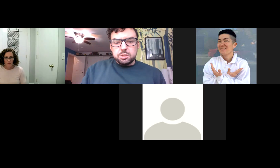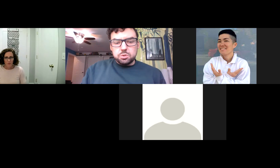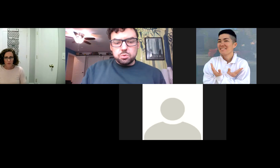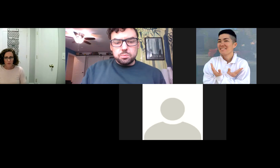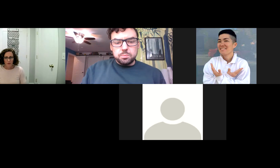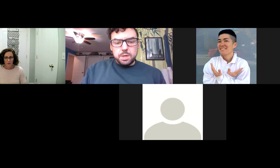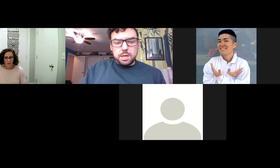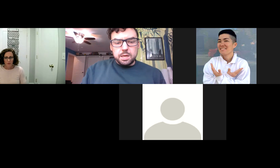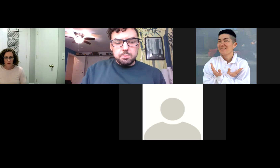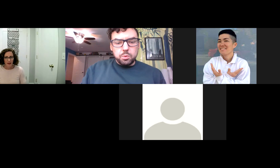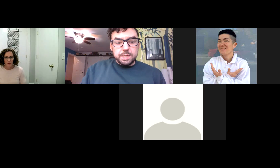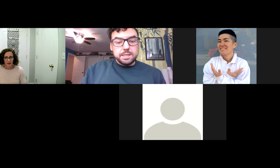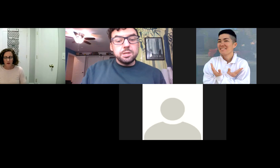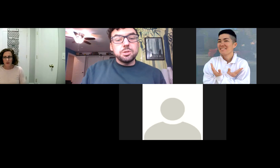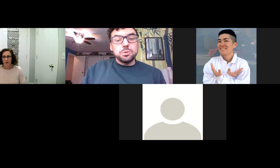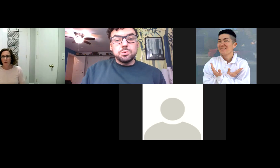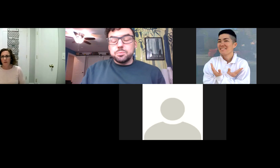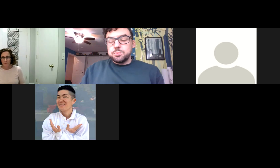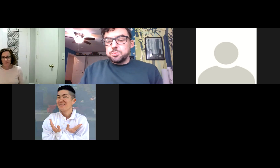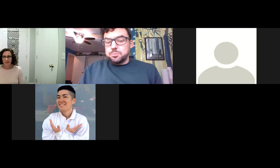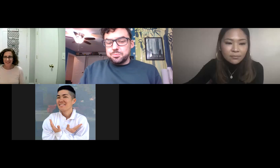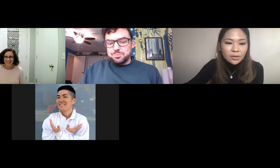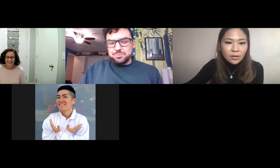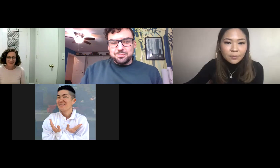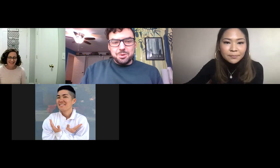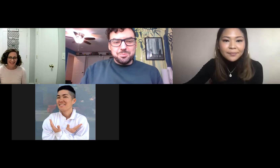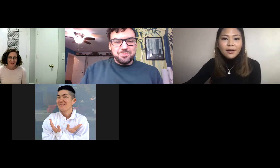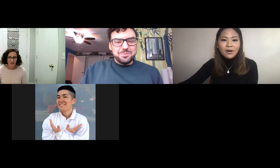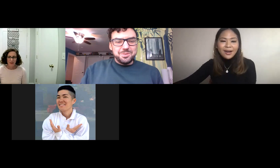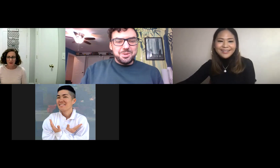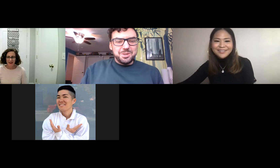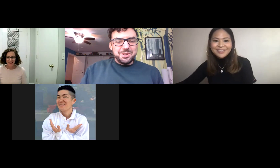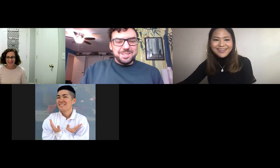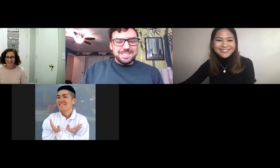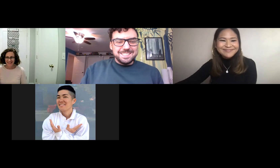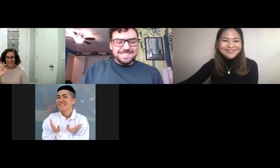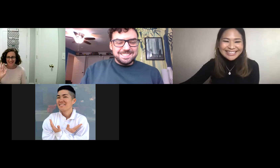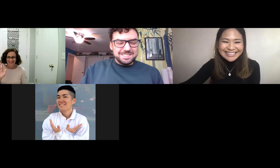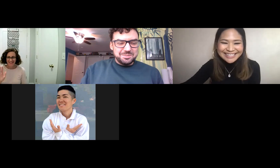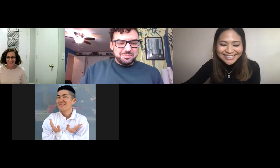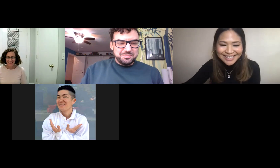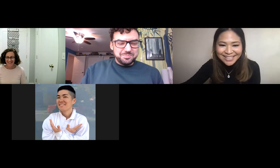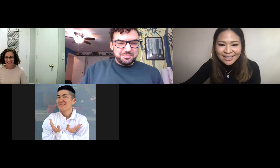Can't see you. We but can hear you though. Oh, all There you right, are. there we go.